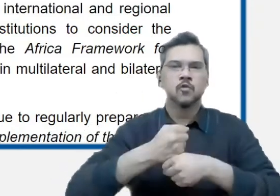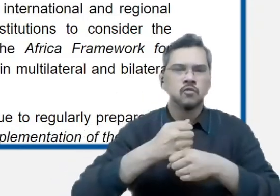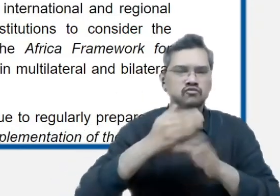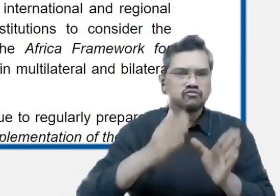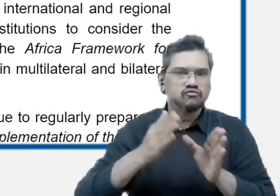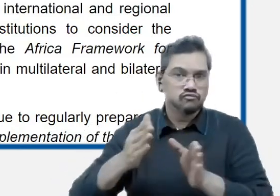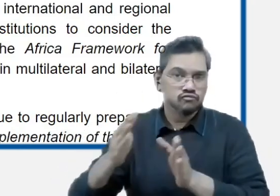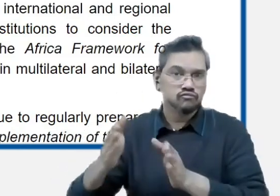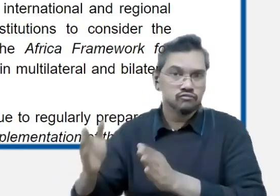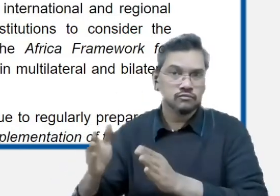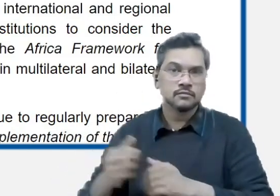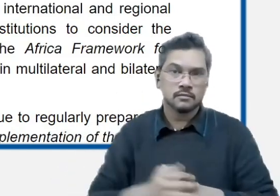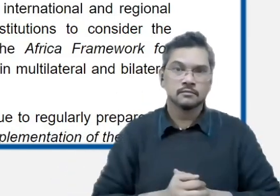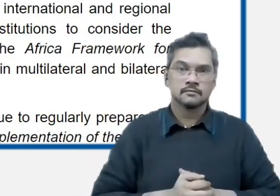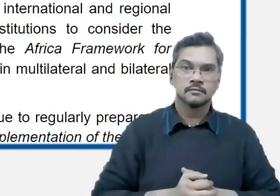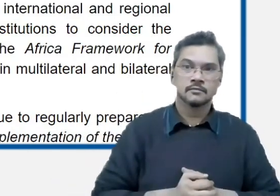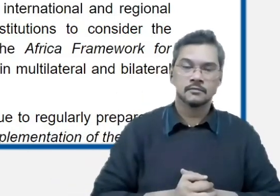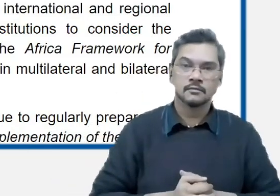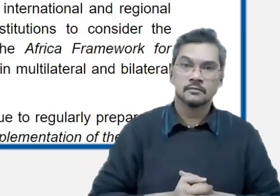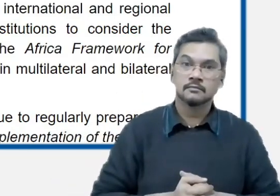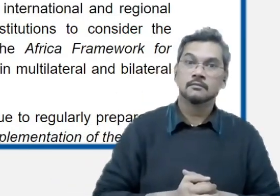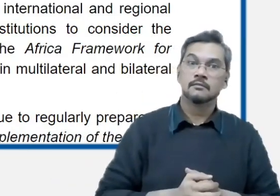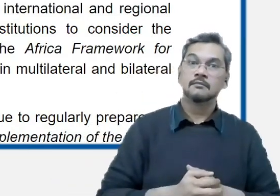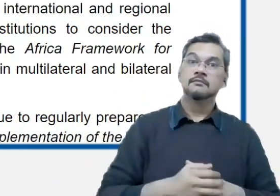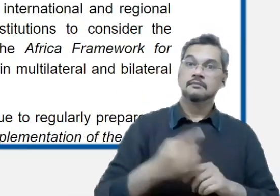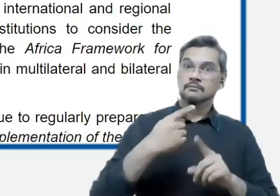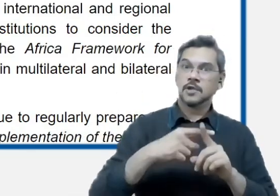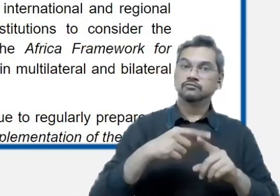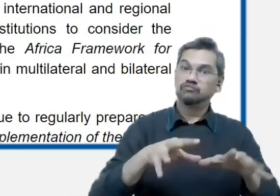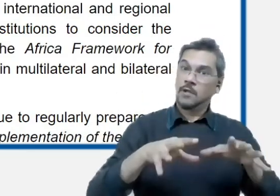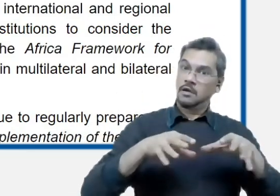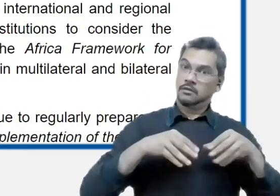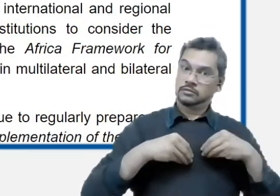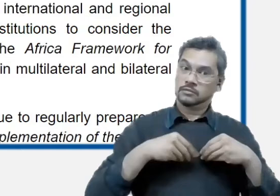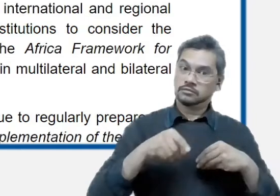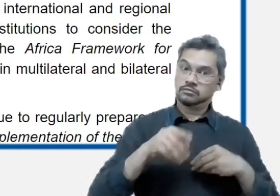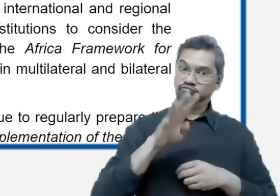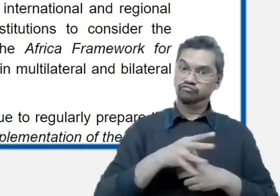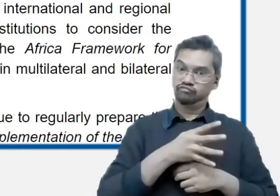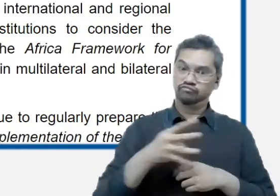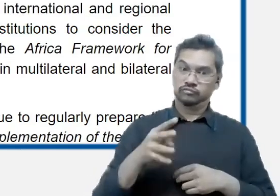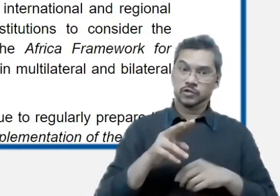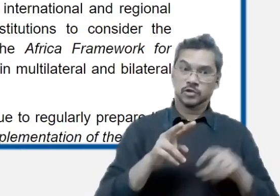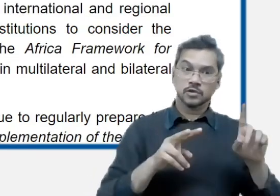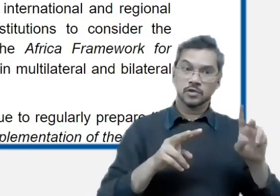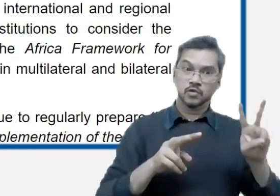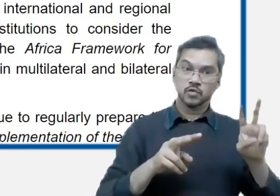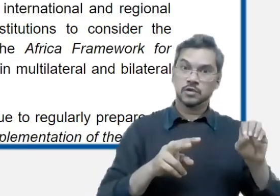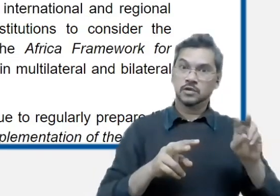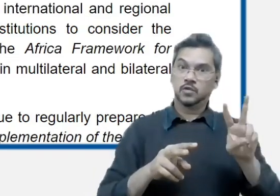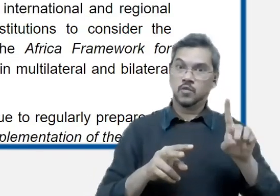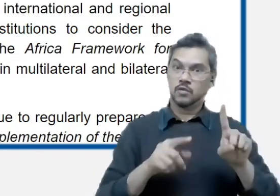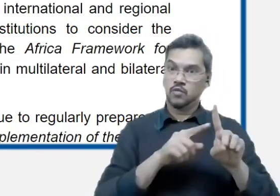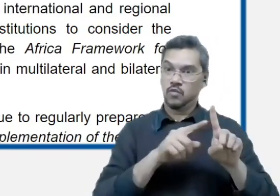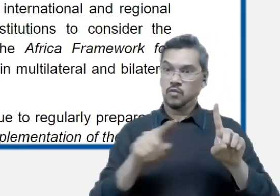adopt the matrix of the Program of Action 2021 to 2025 to implement the Sendai Framework